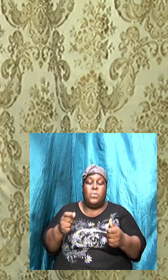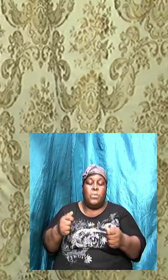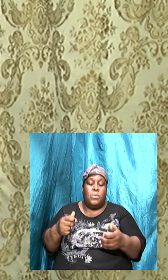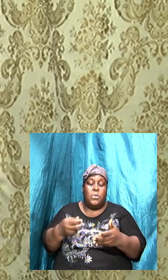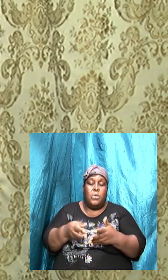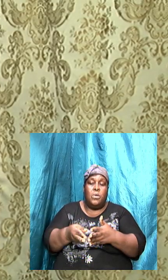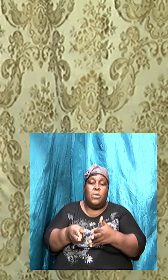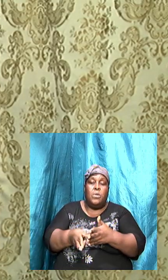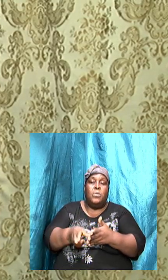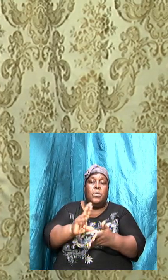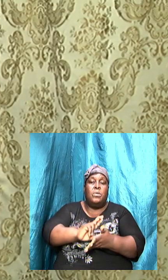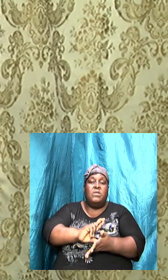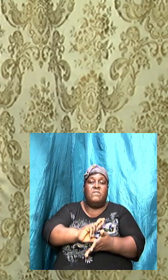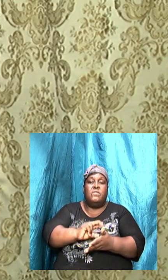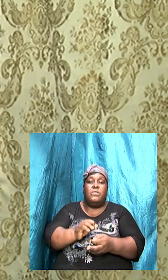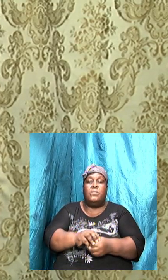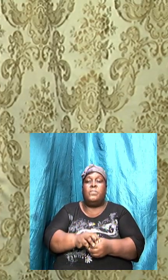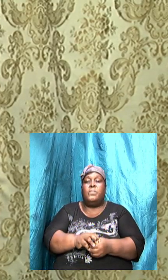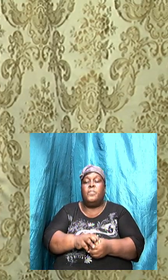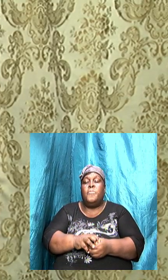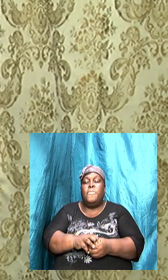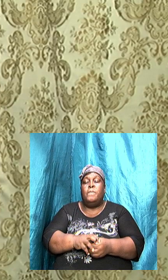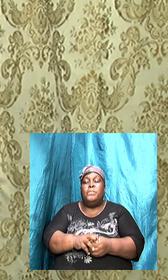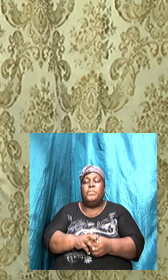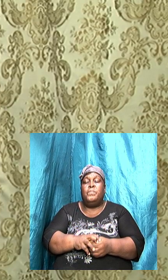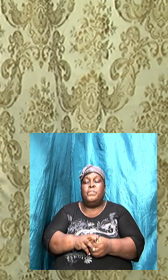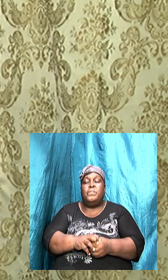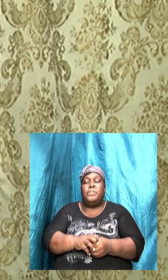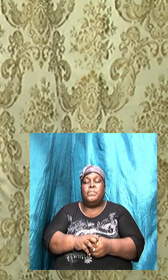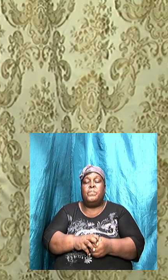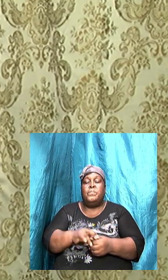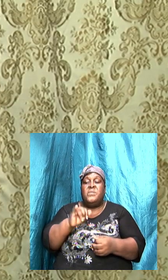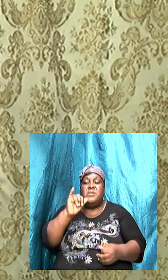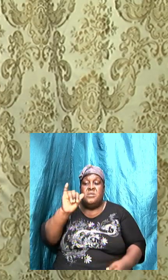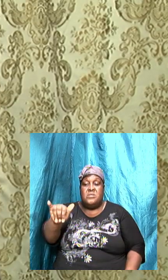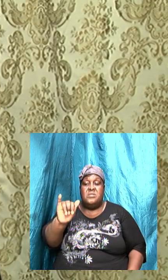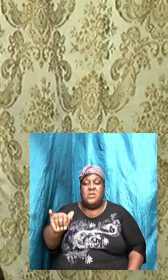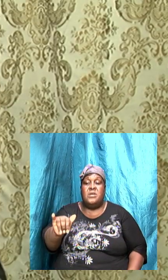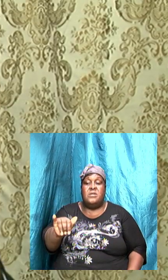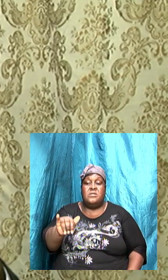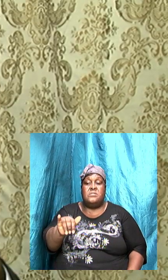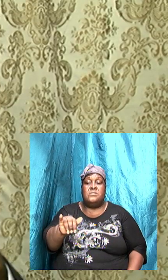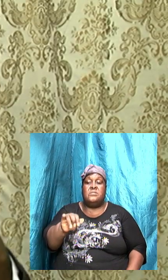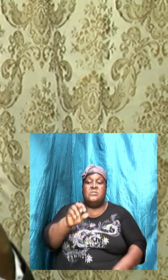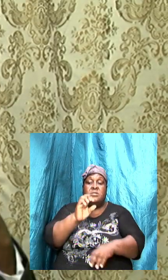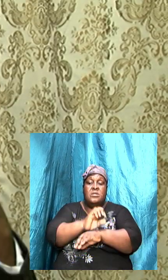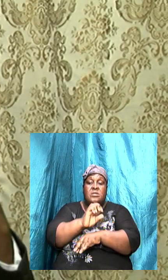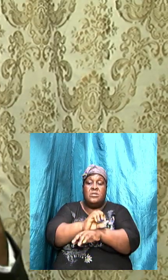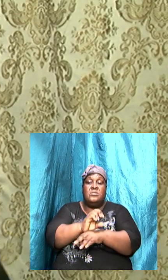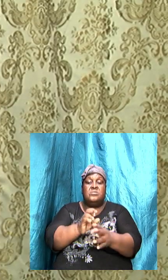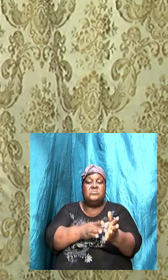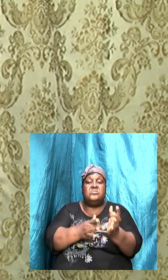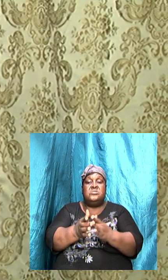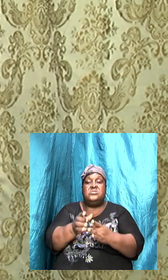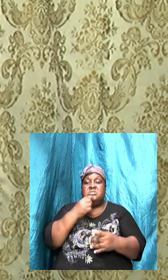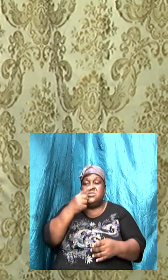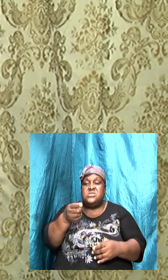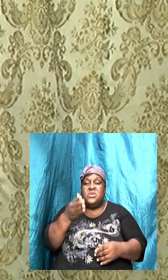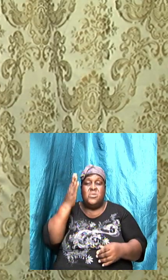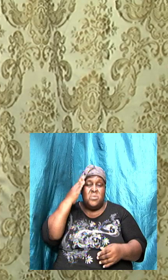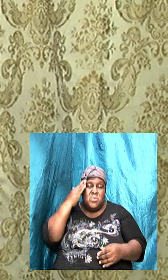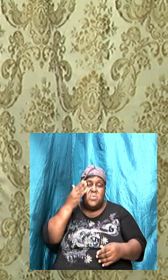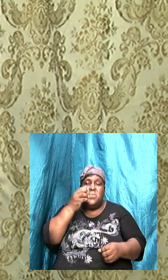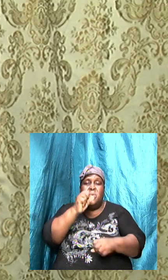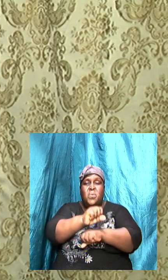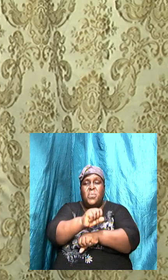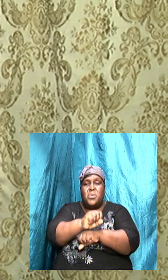we had made the point with Ephesus that it was a church that Jesus said, I know thy works.